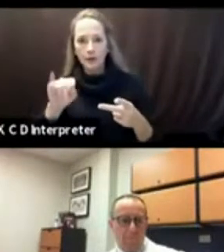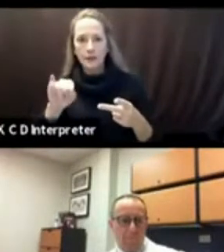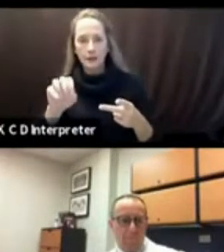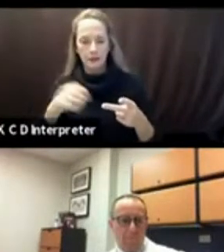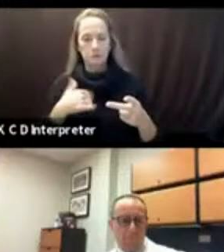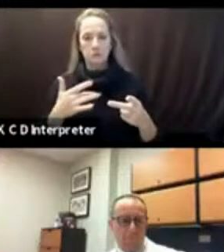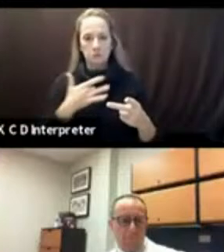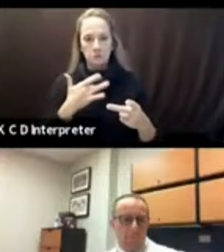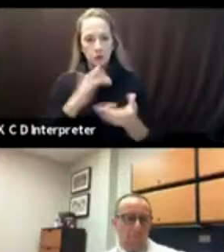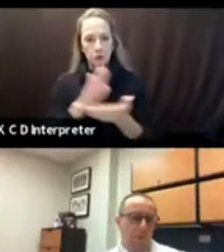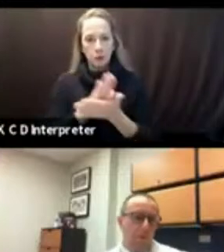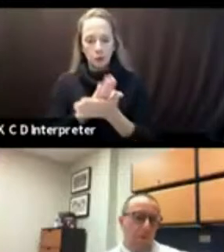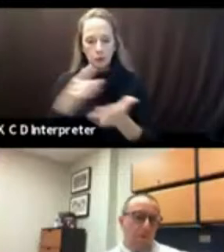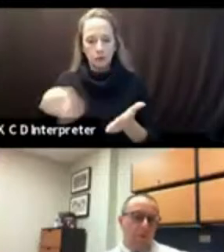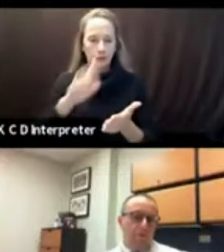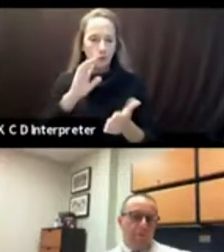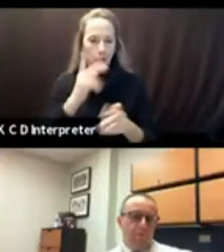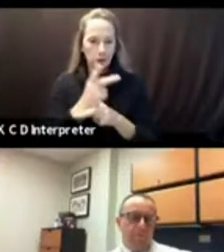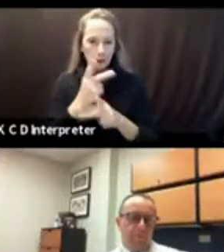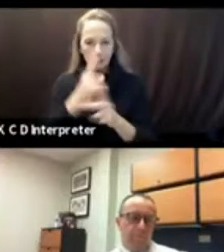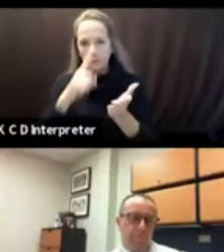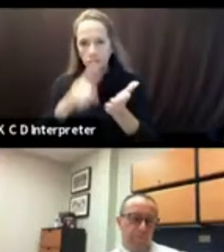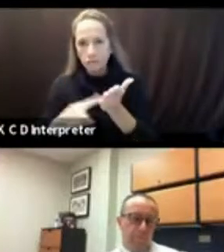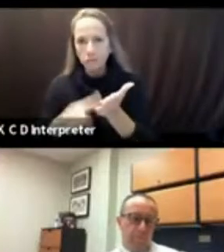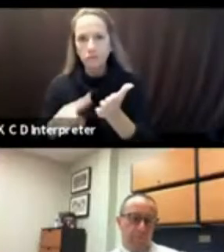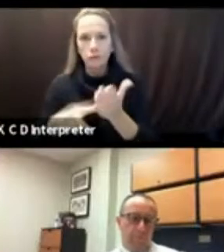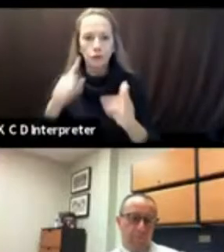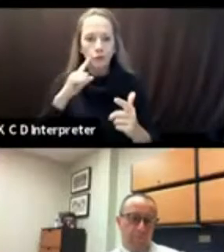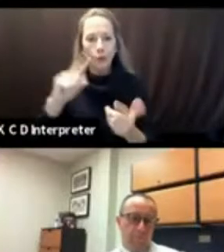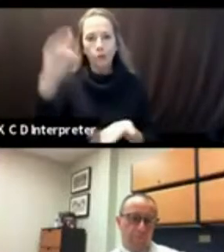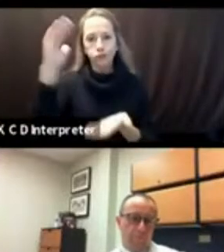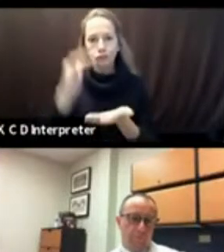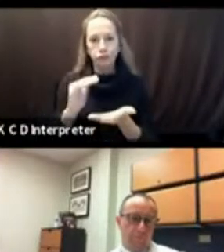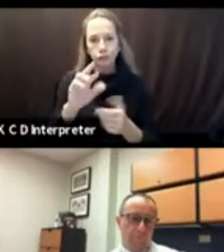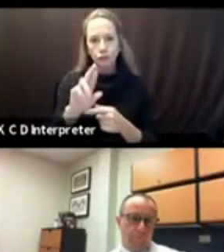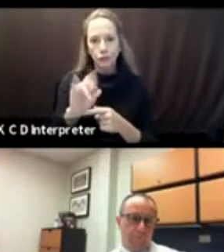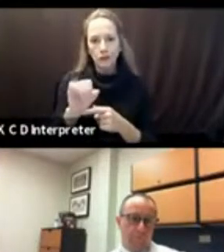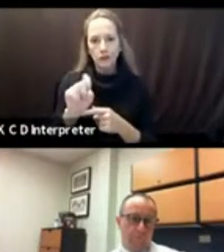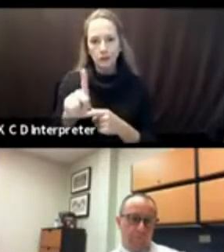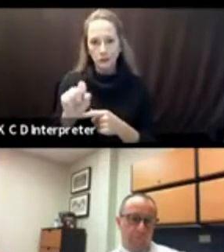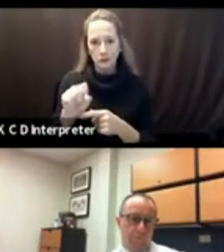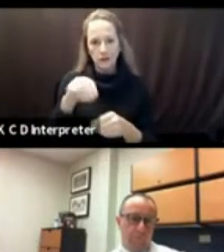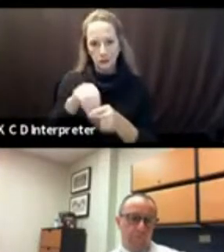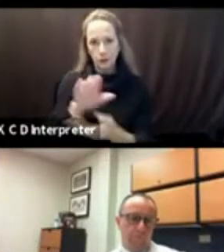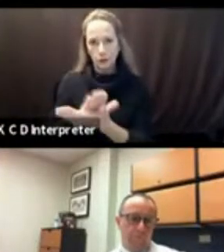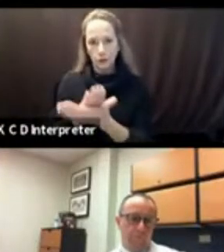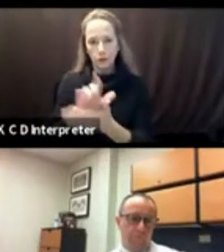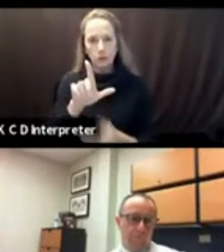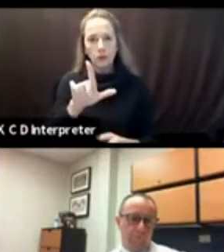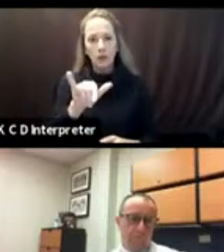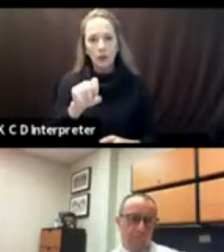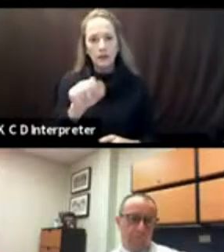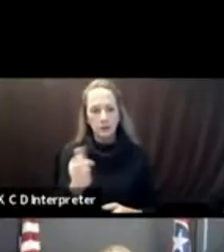their investigations and do things to reduce risk within the school. And Lisa can speak to that better than